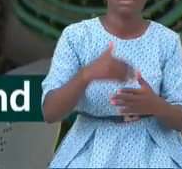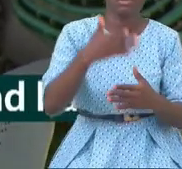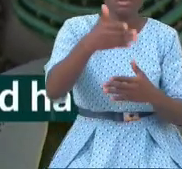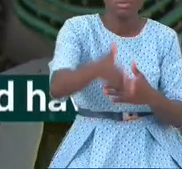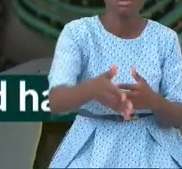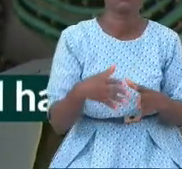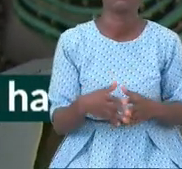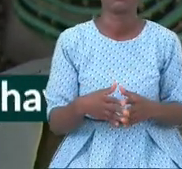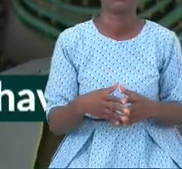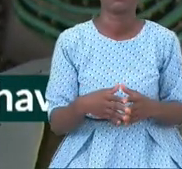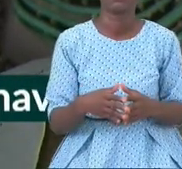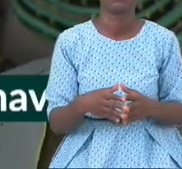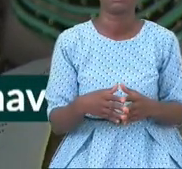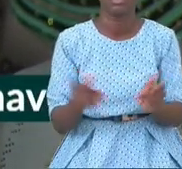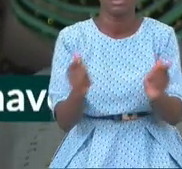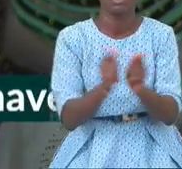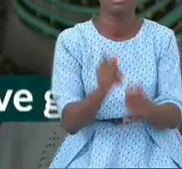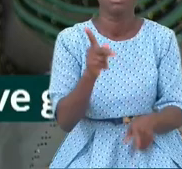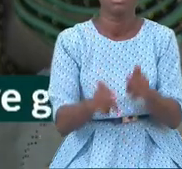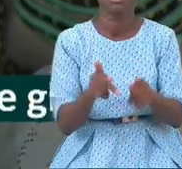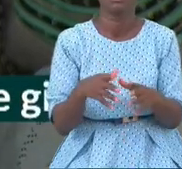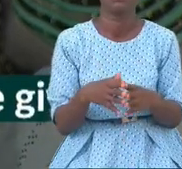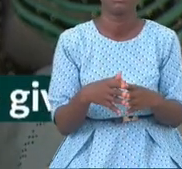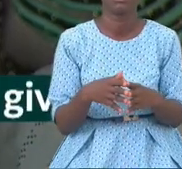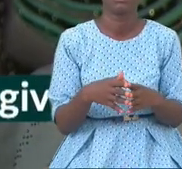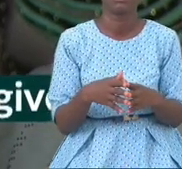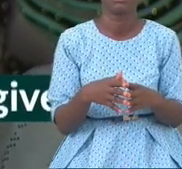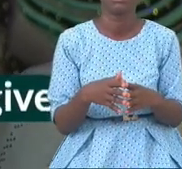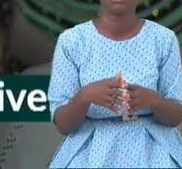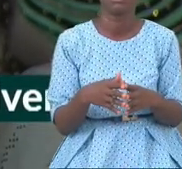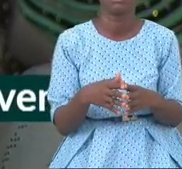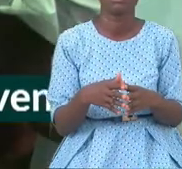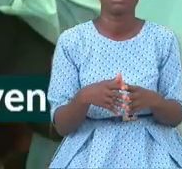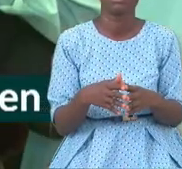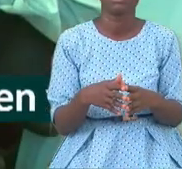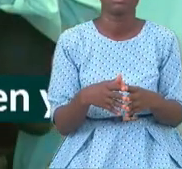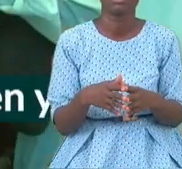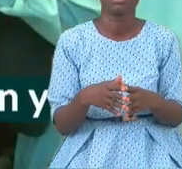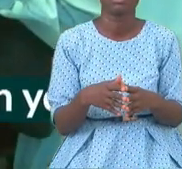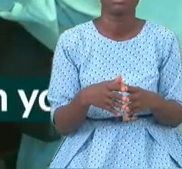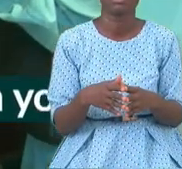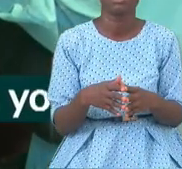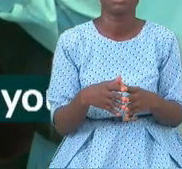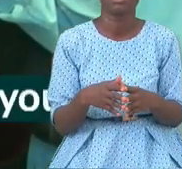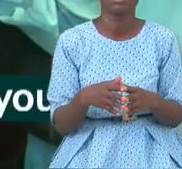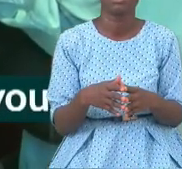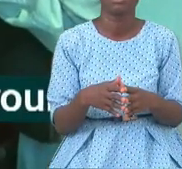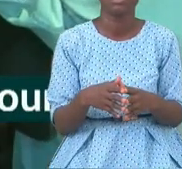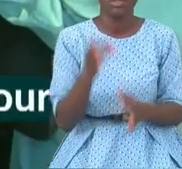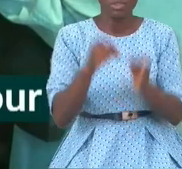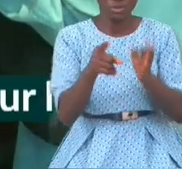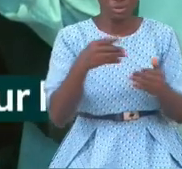And if you have given your life to Christ as a new convert, you have given your life to Christ. You're a very important person.